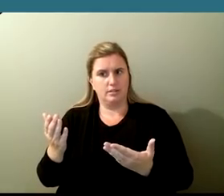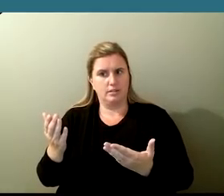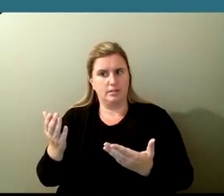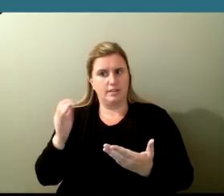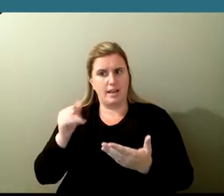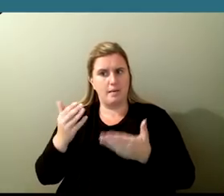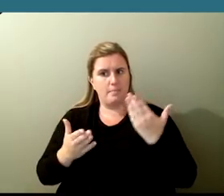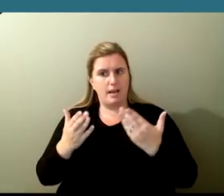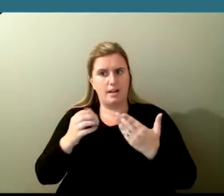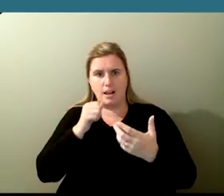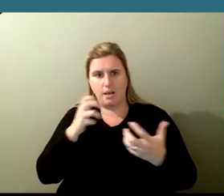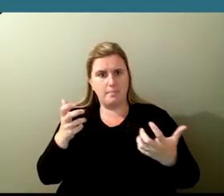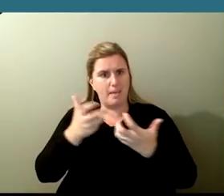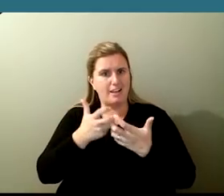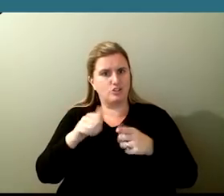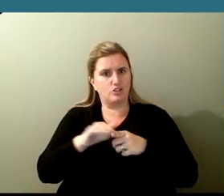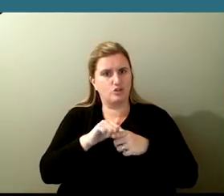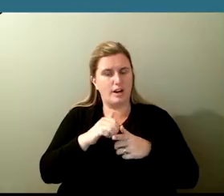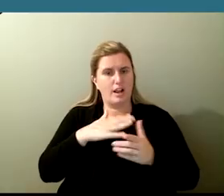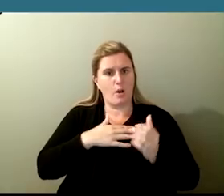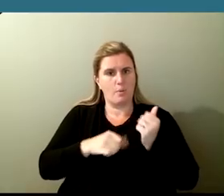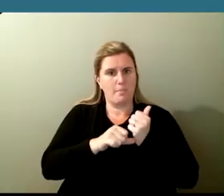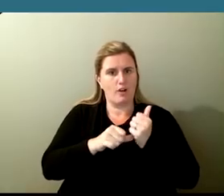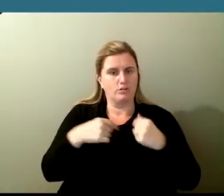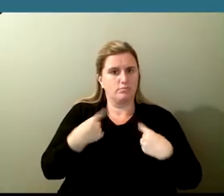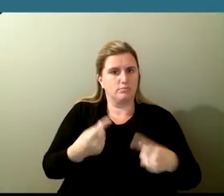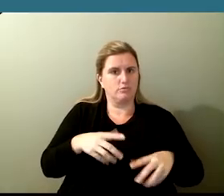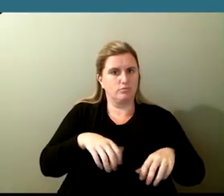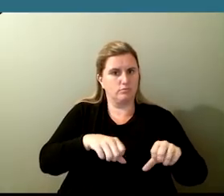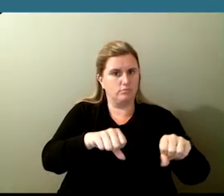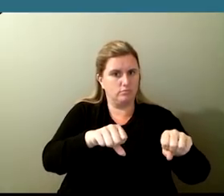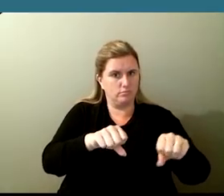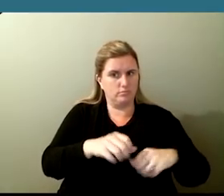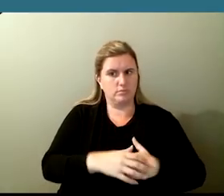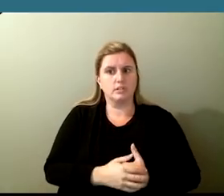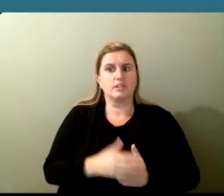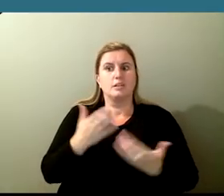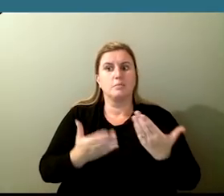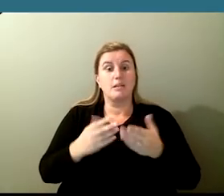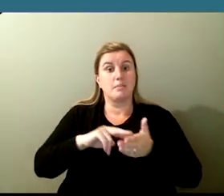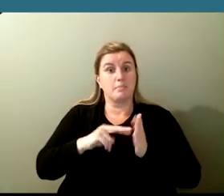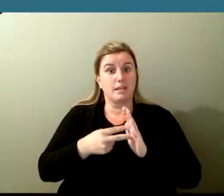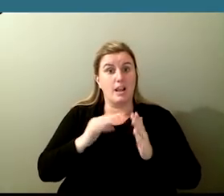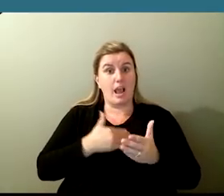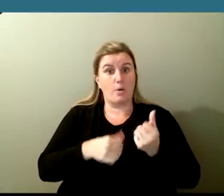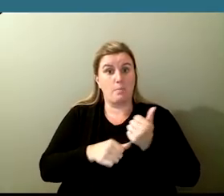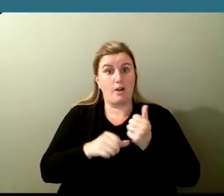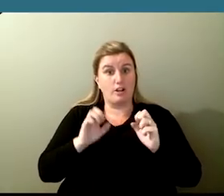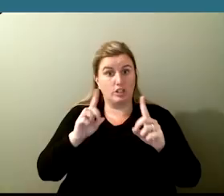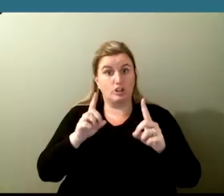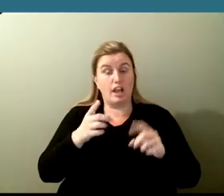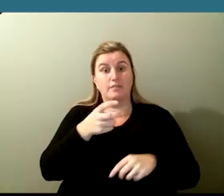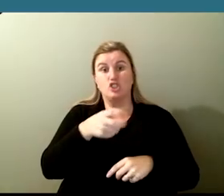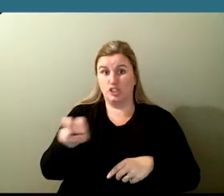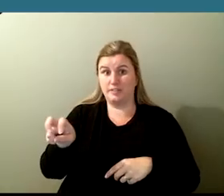that may not match really the training that our paraeducators have received. So what this means is that our paraeducators may have